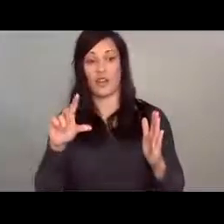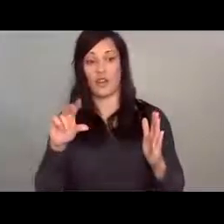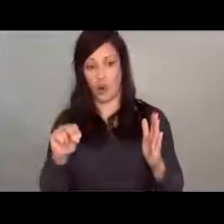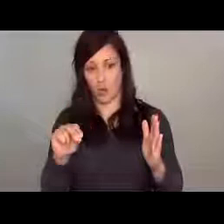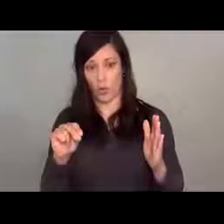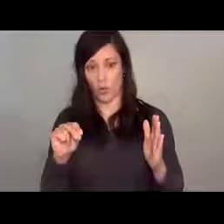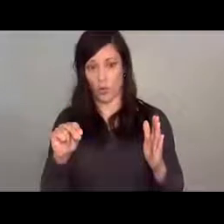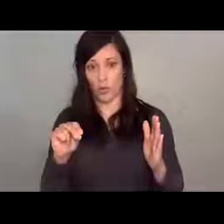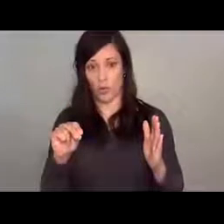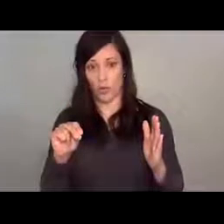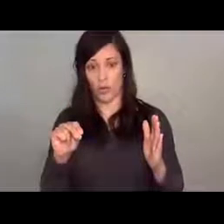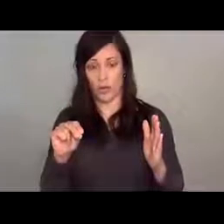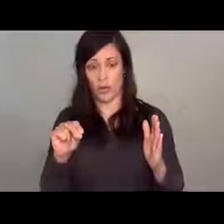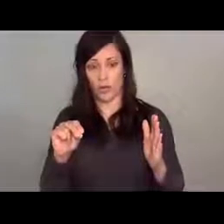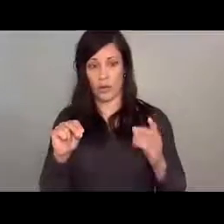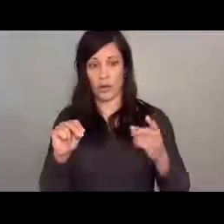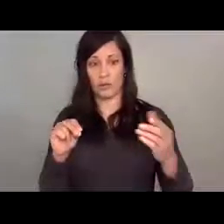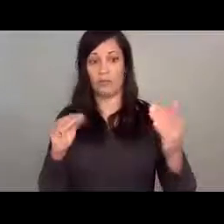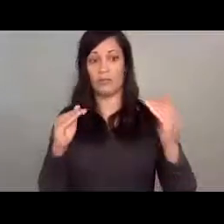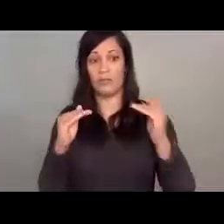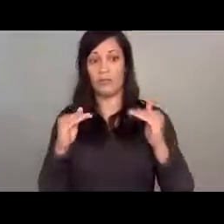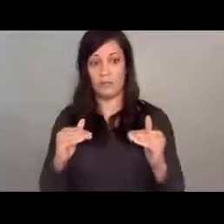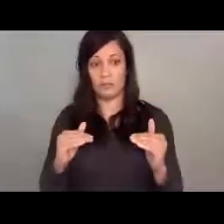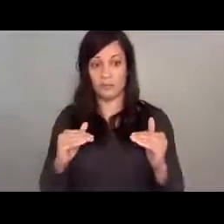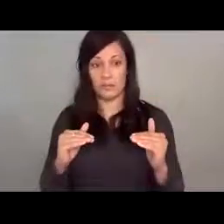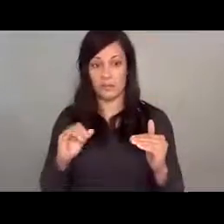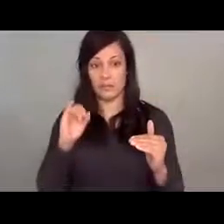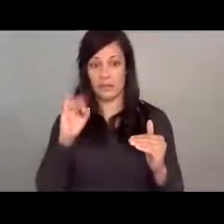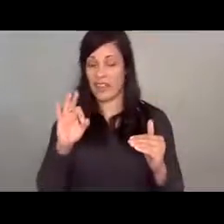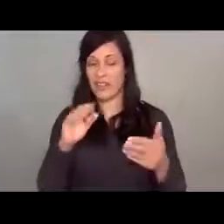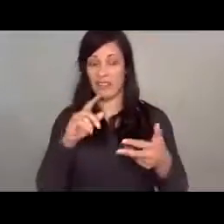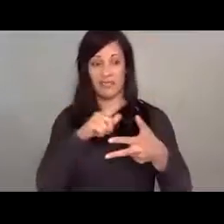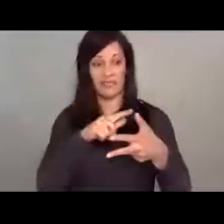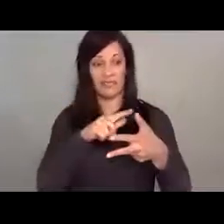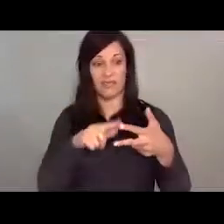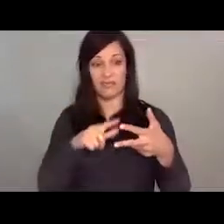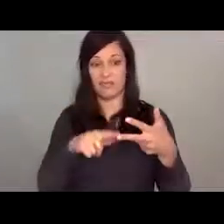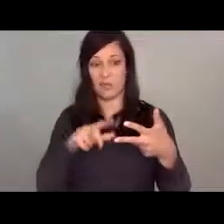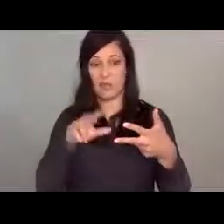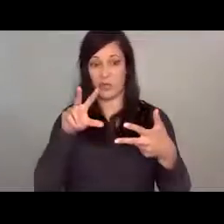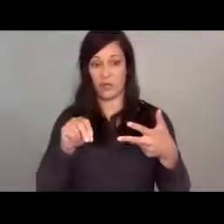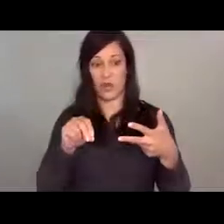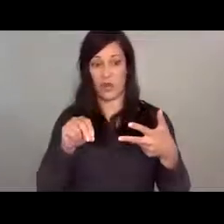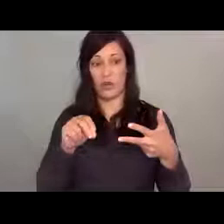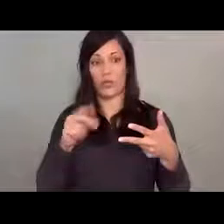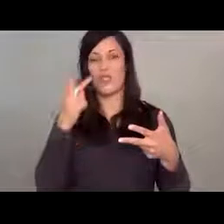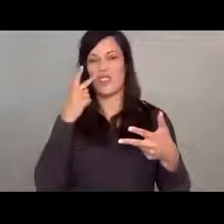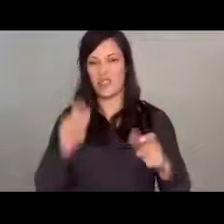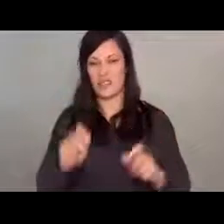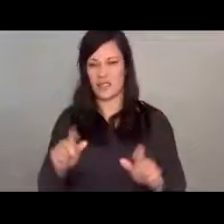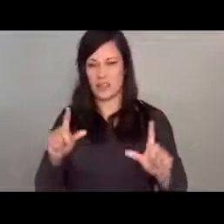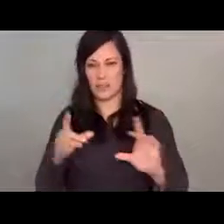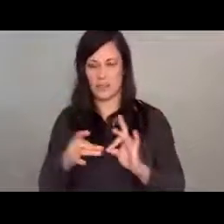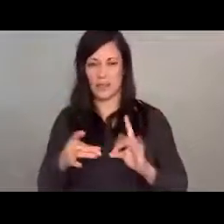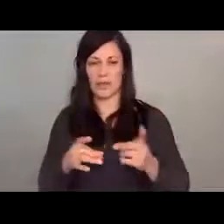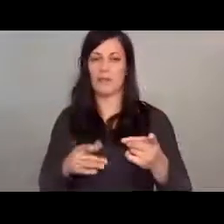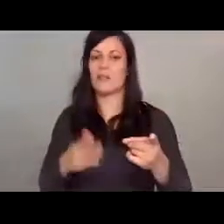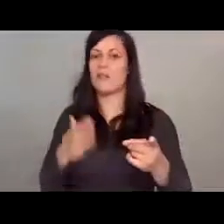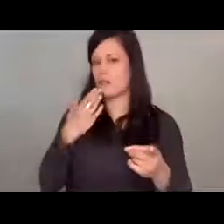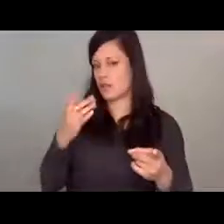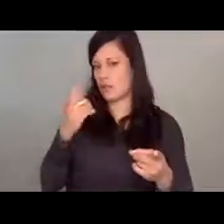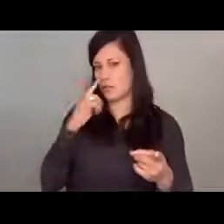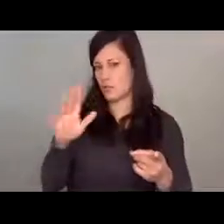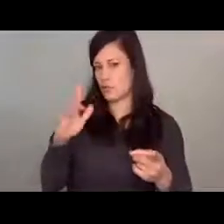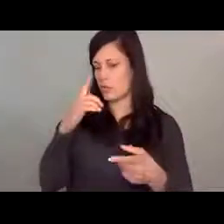If any of these requirements has the answer no, you'll see this message. Thank you for your interest. You're